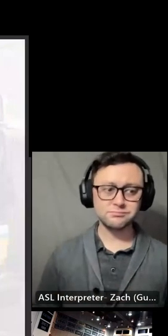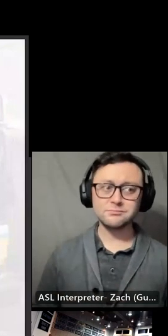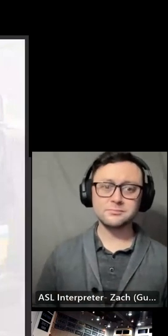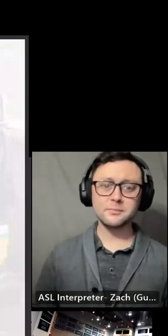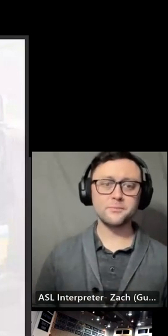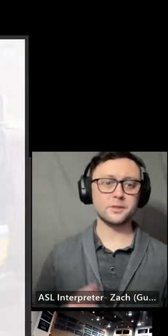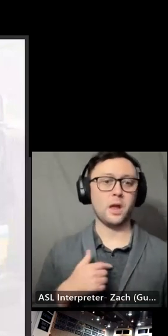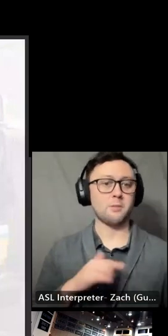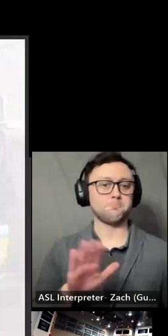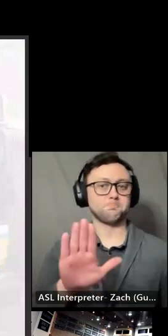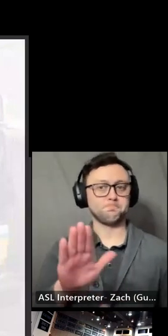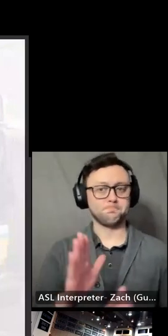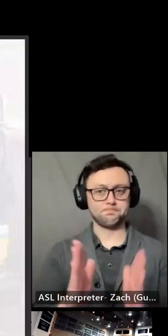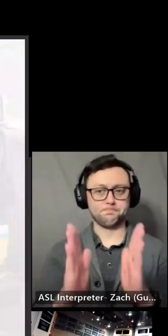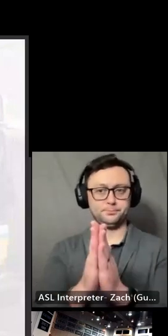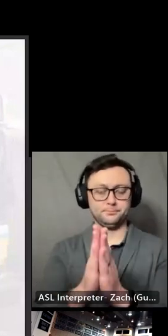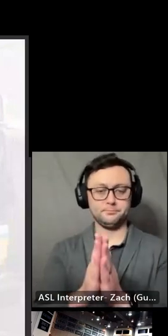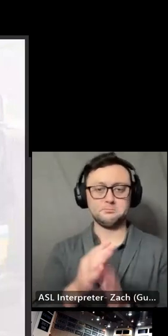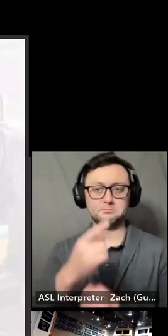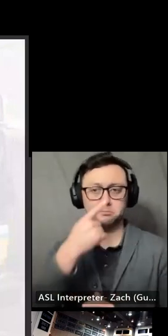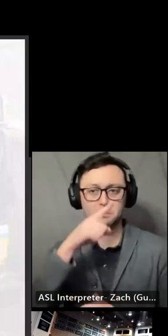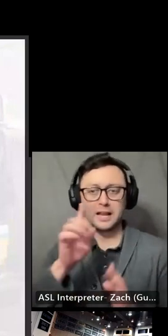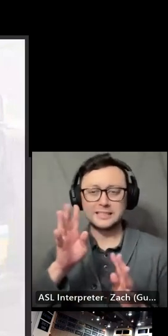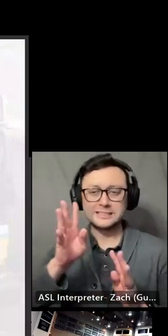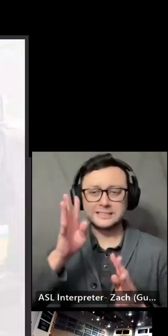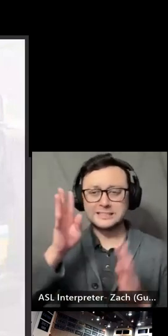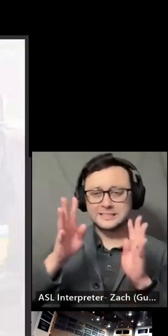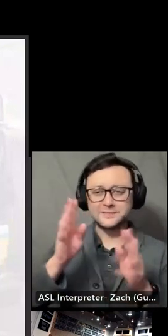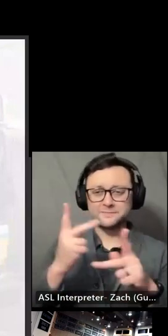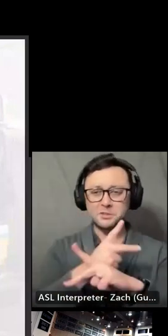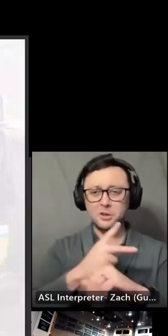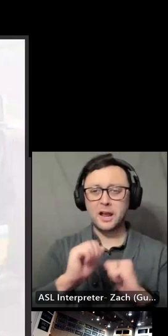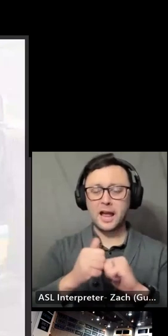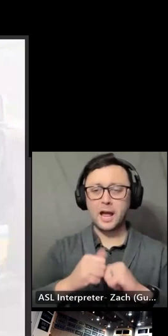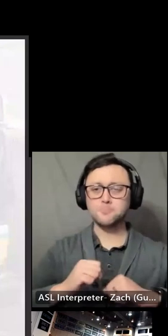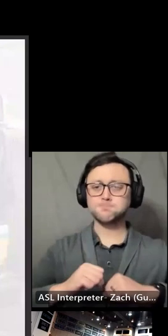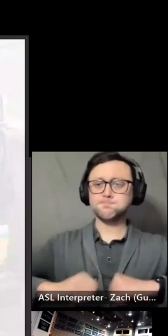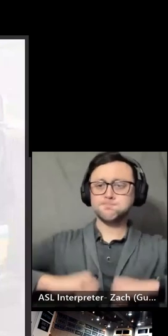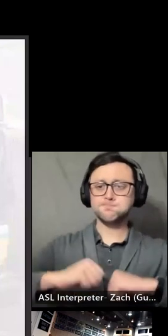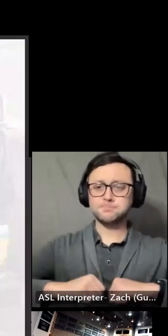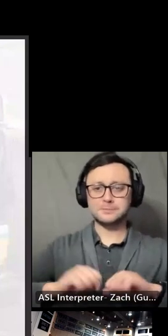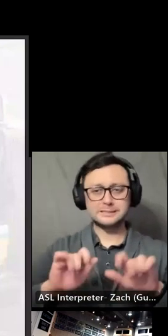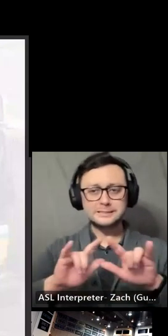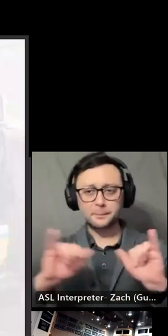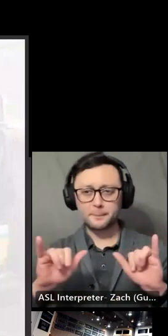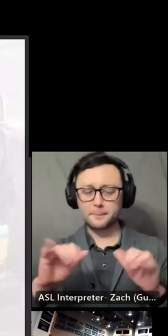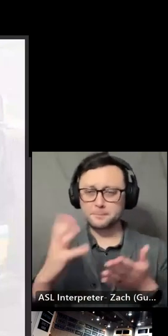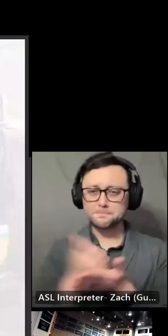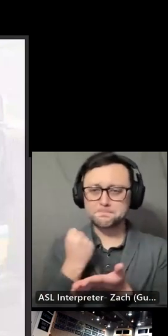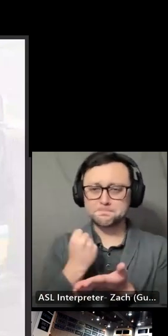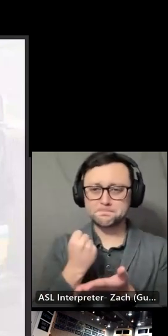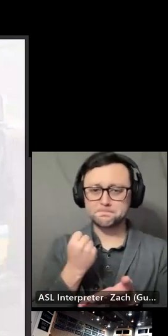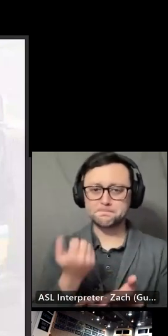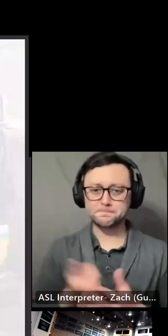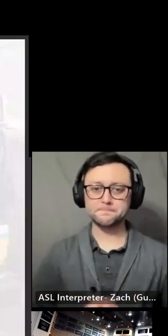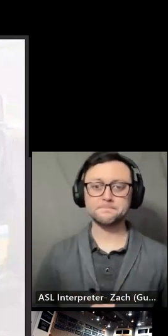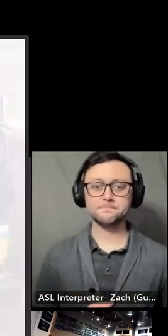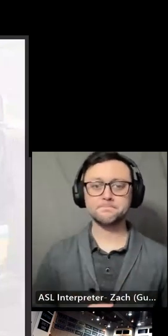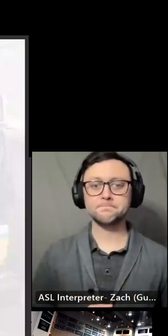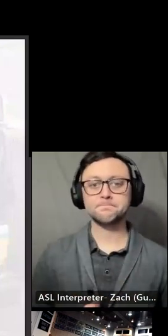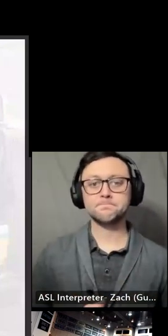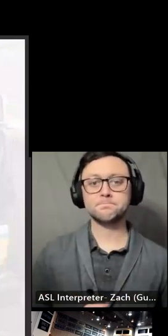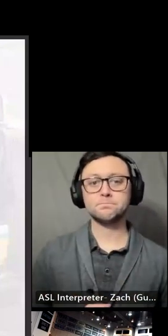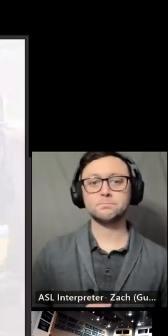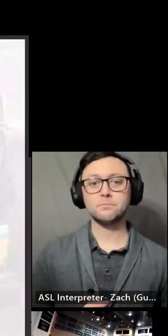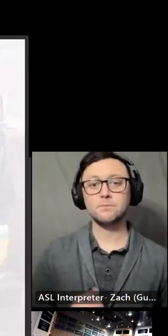just ask for creativity and also find out that ordinance. I printed it out